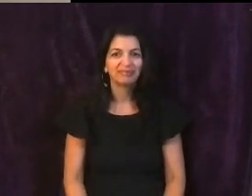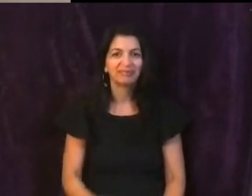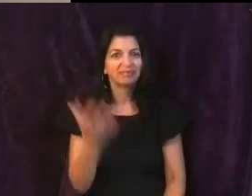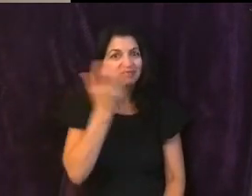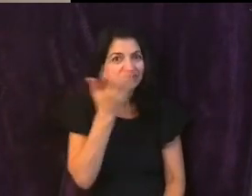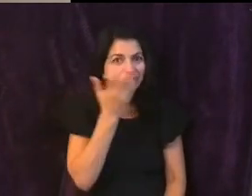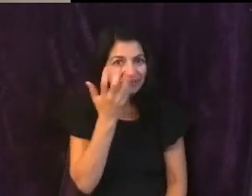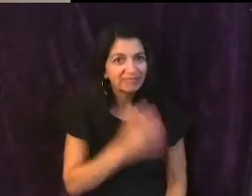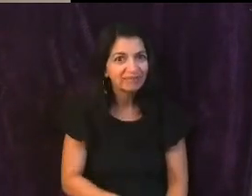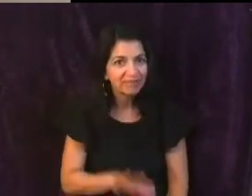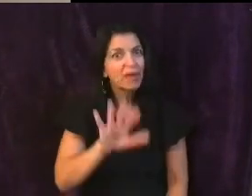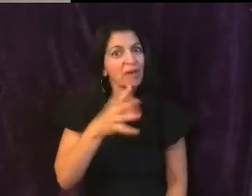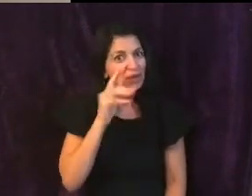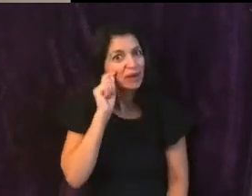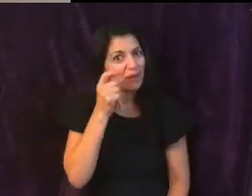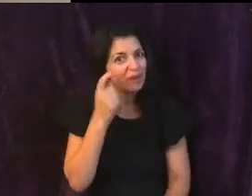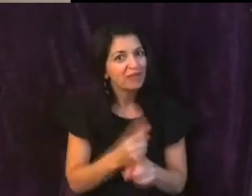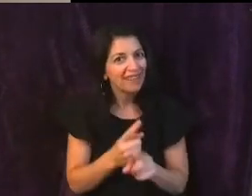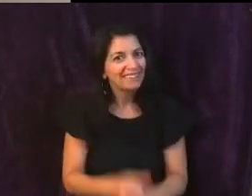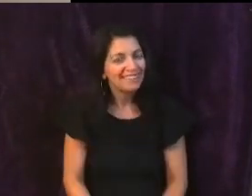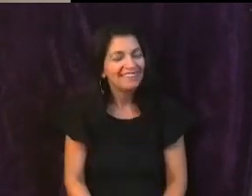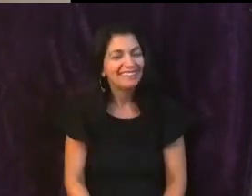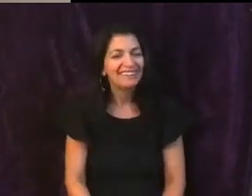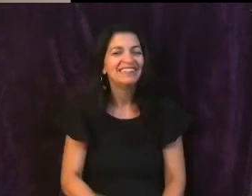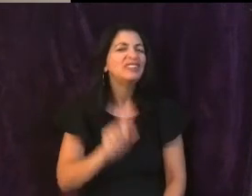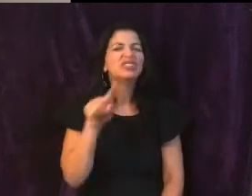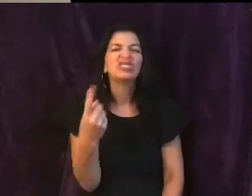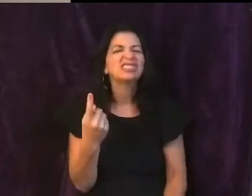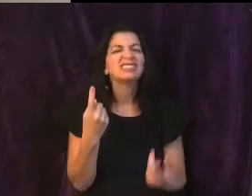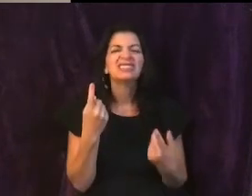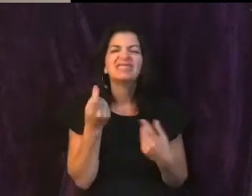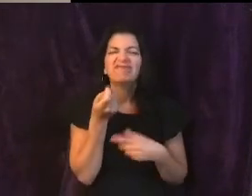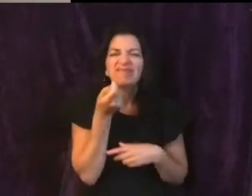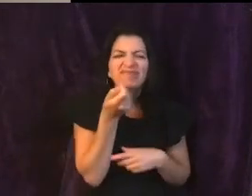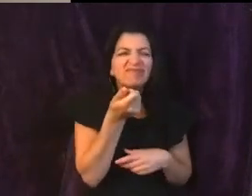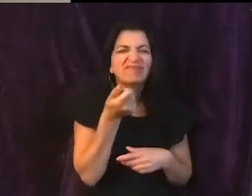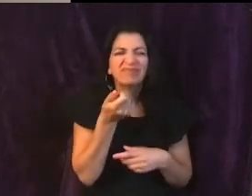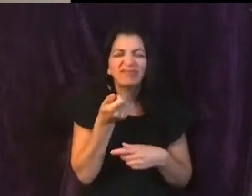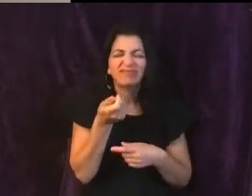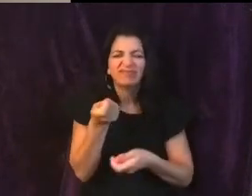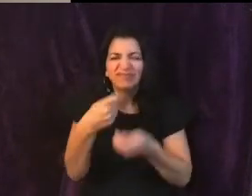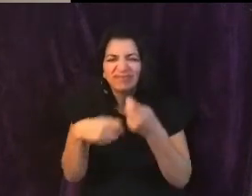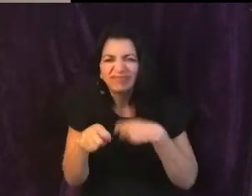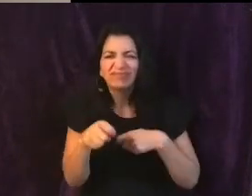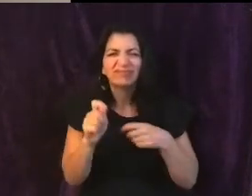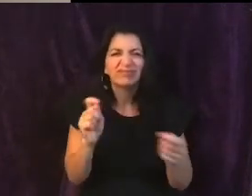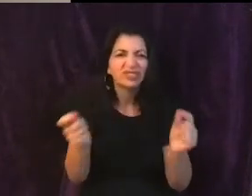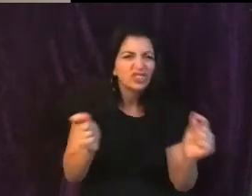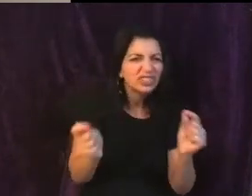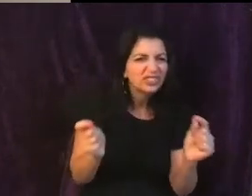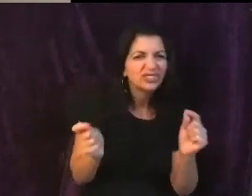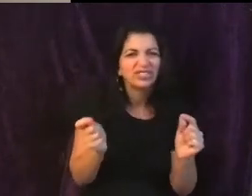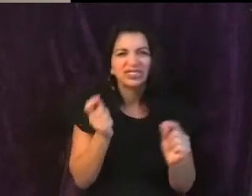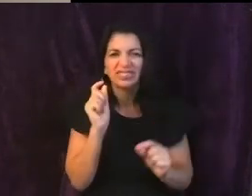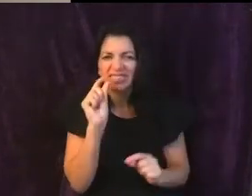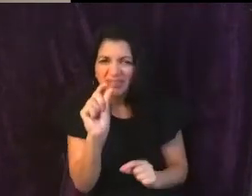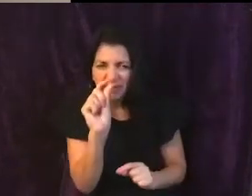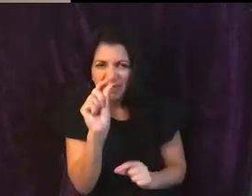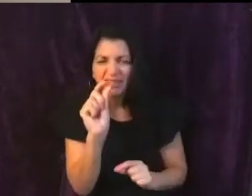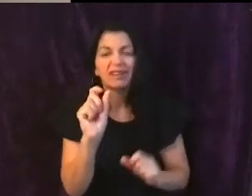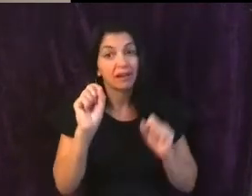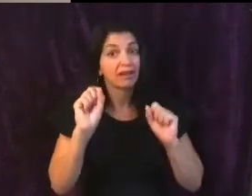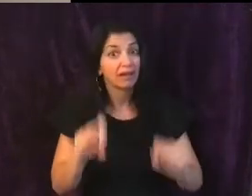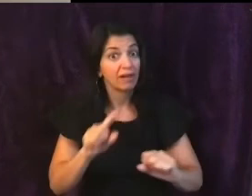Wow, pretty cool, right? Just a couple of different little changes, different little adjustments in your bee machine can